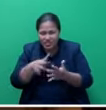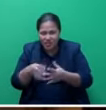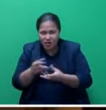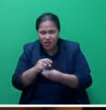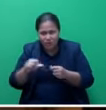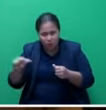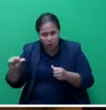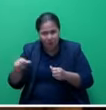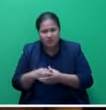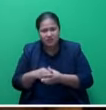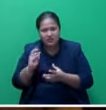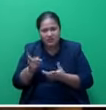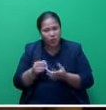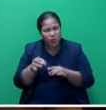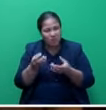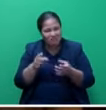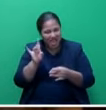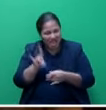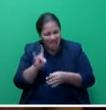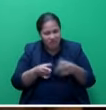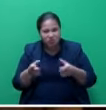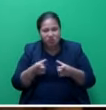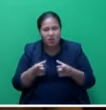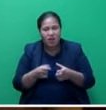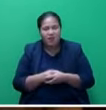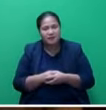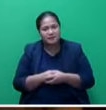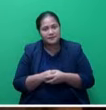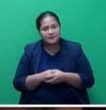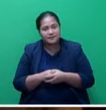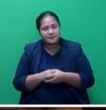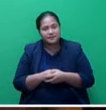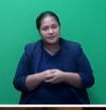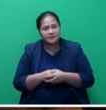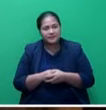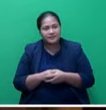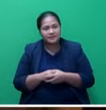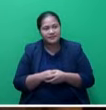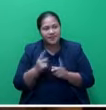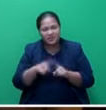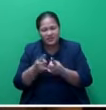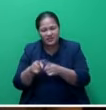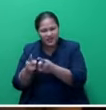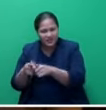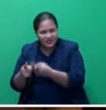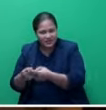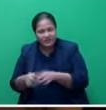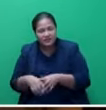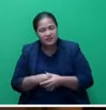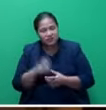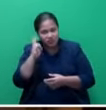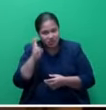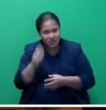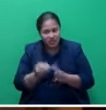requirements, weed control, crop varietal propagation, and also conduct various training